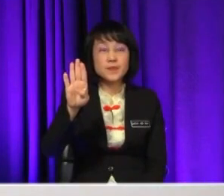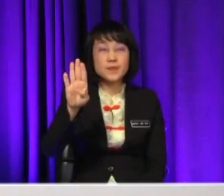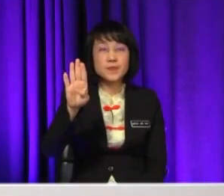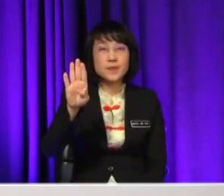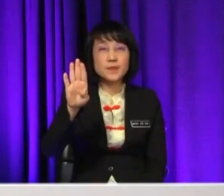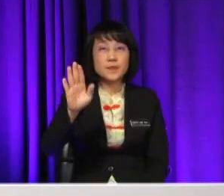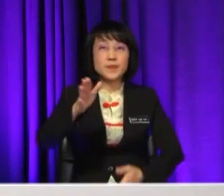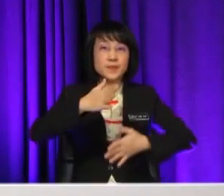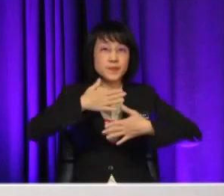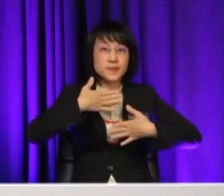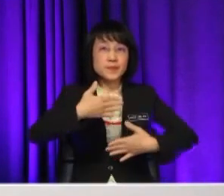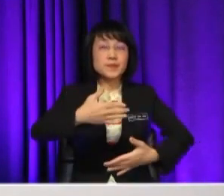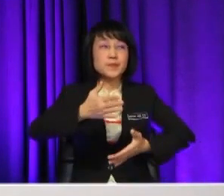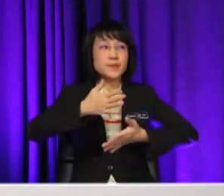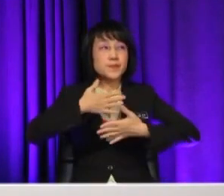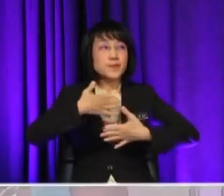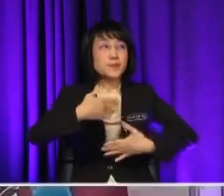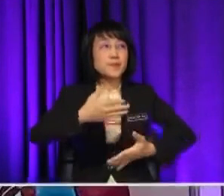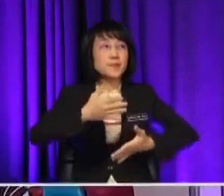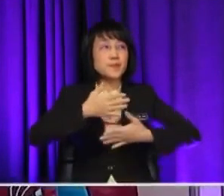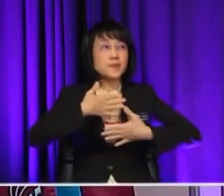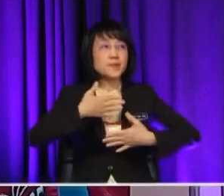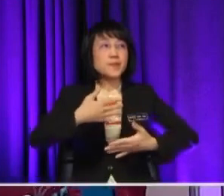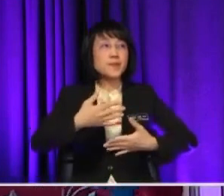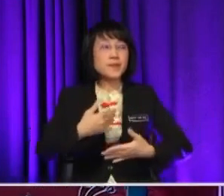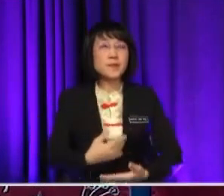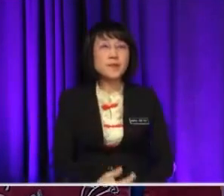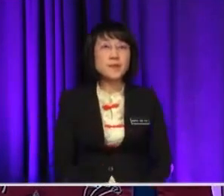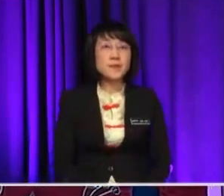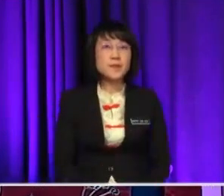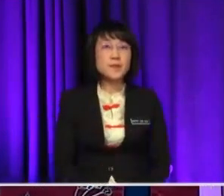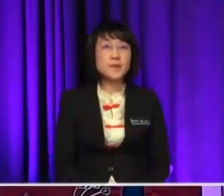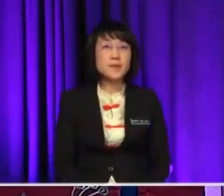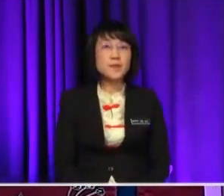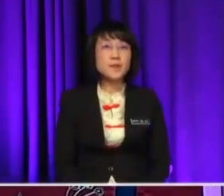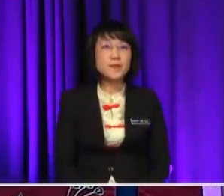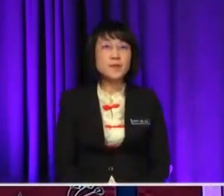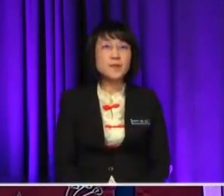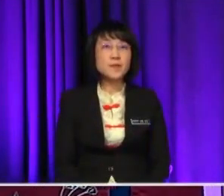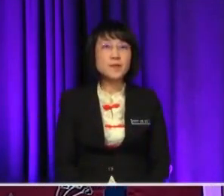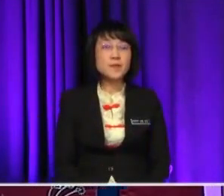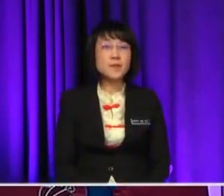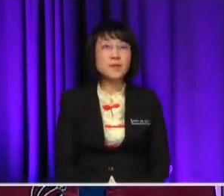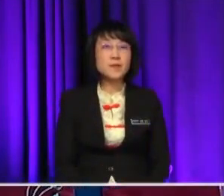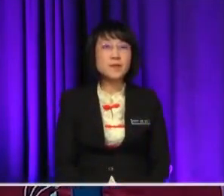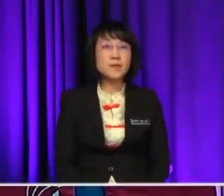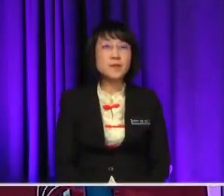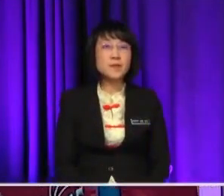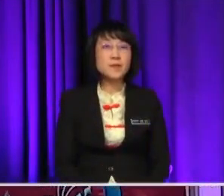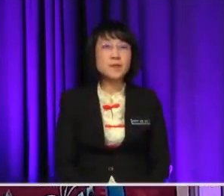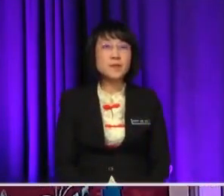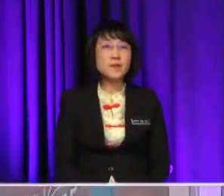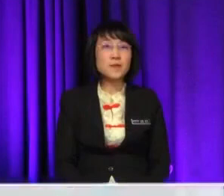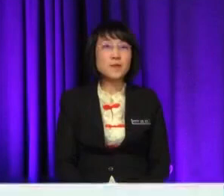breath? Yes, definitely. So now, you're in my class for English literature for sure.